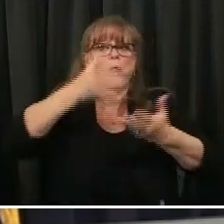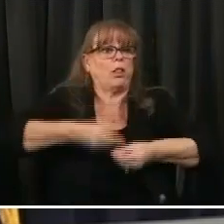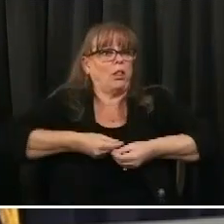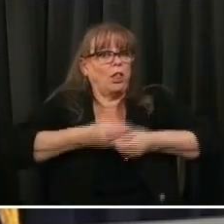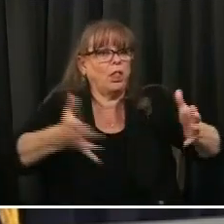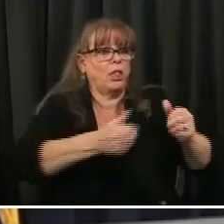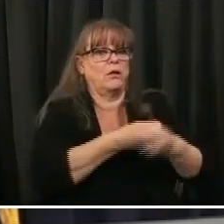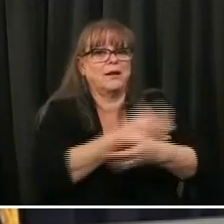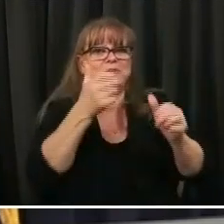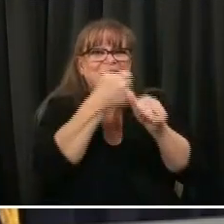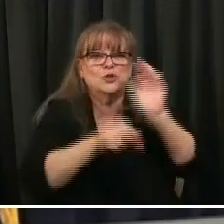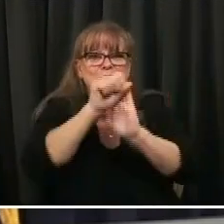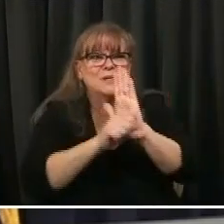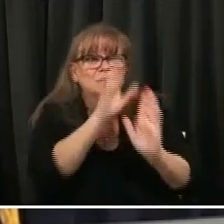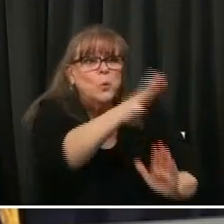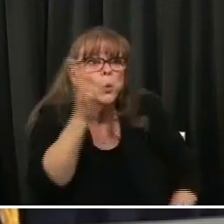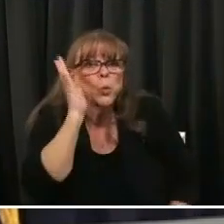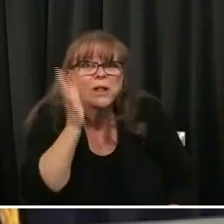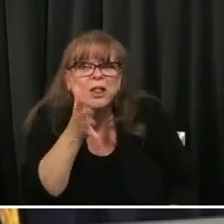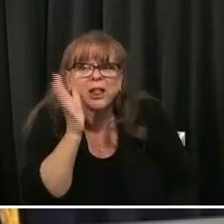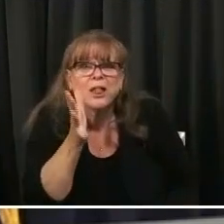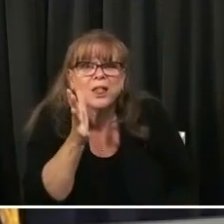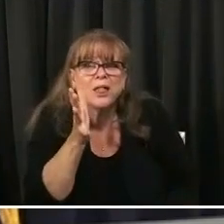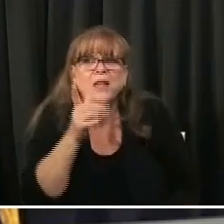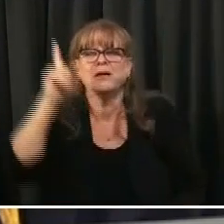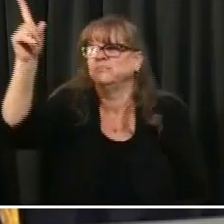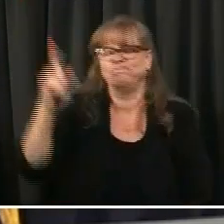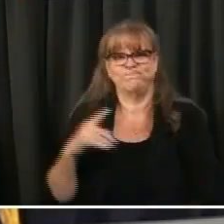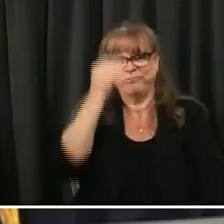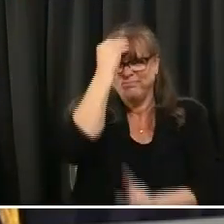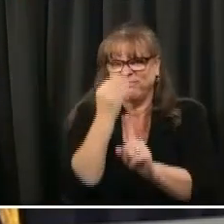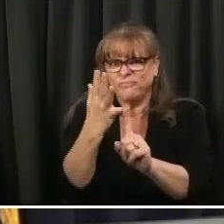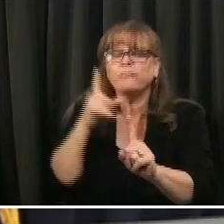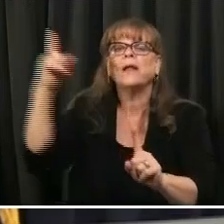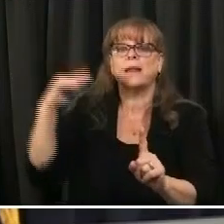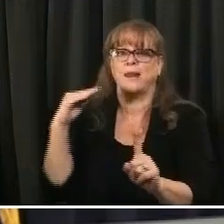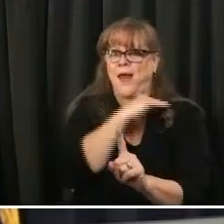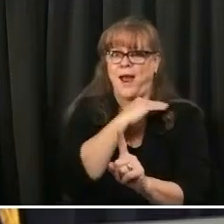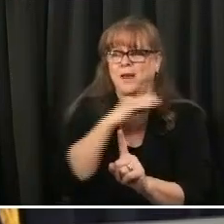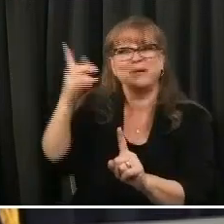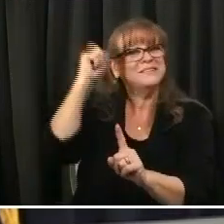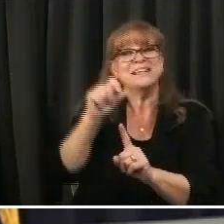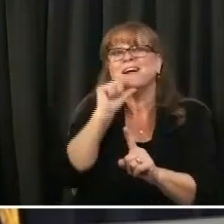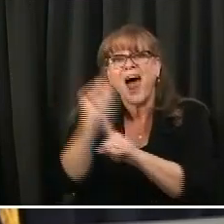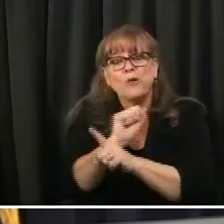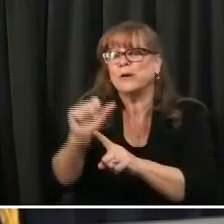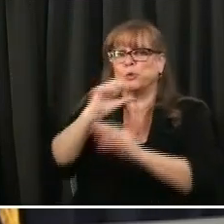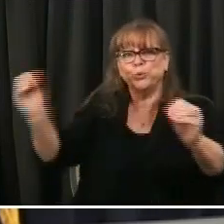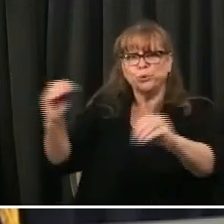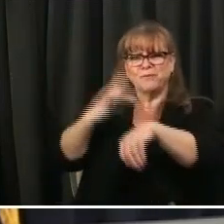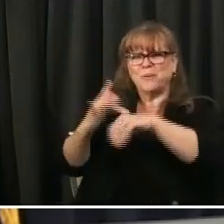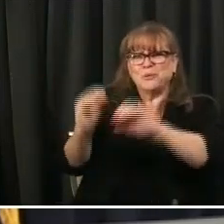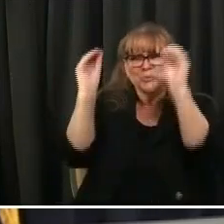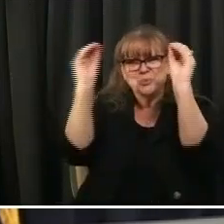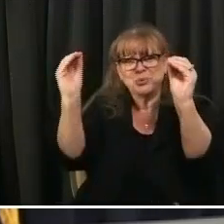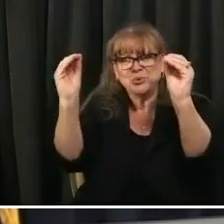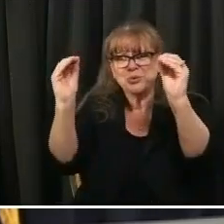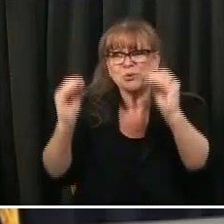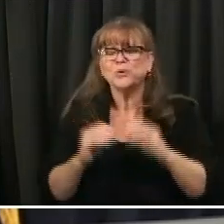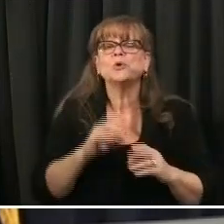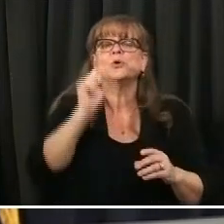There is not that additional quantity available for any states. So we have a little bit more visibility into the quantities of vaccines we'll be getting in the short to medium term. I'll go through